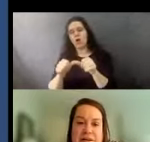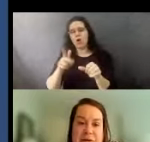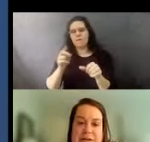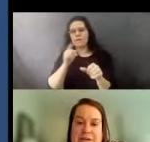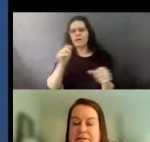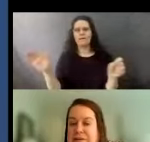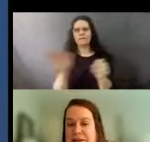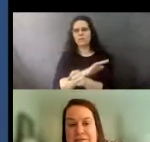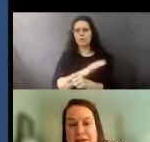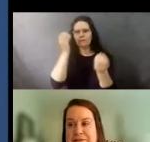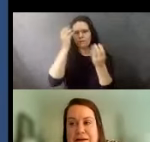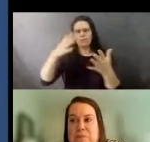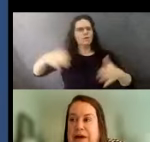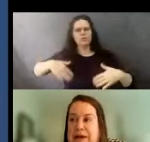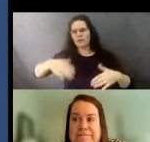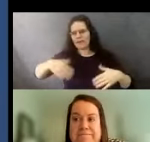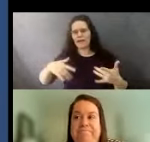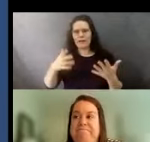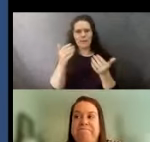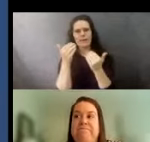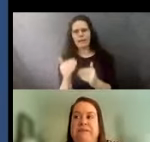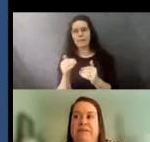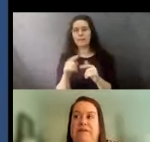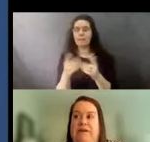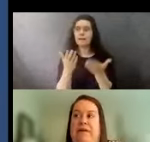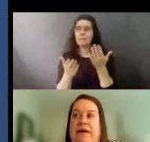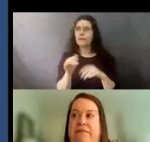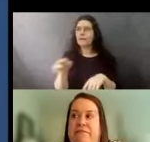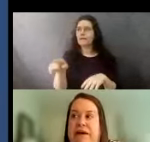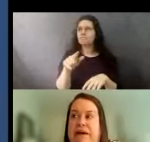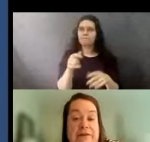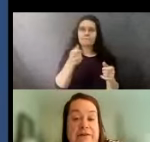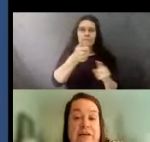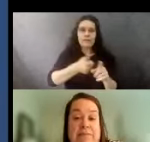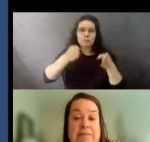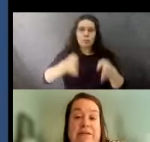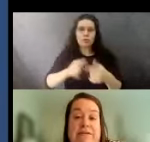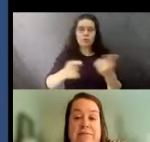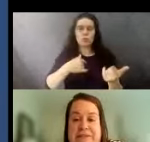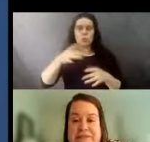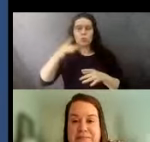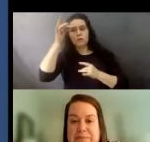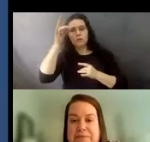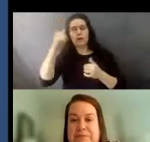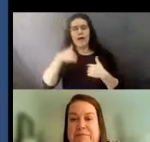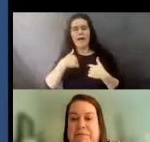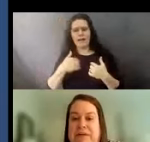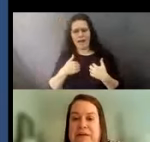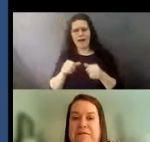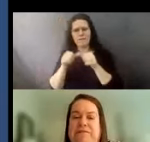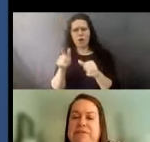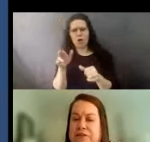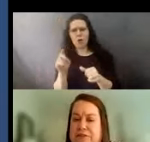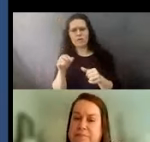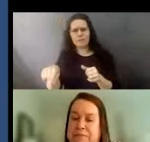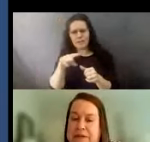patient document and then in some way have the provider document some of the symptoms or some of